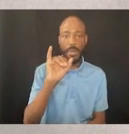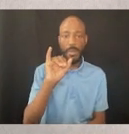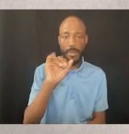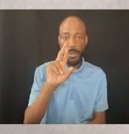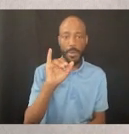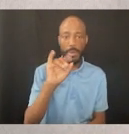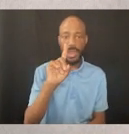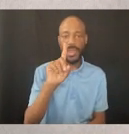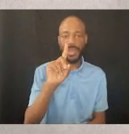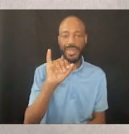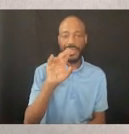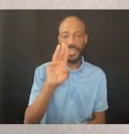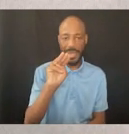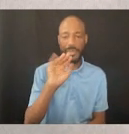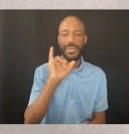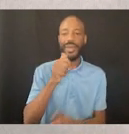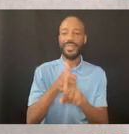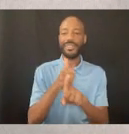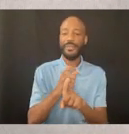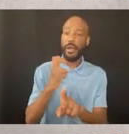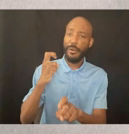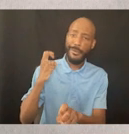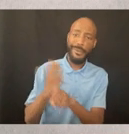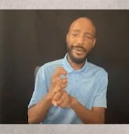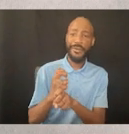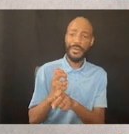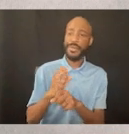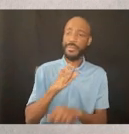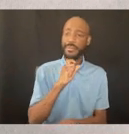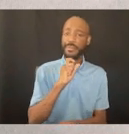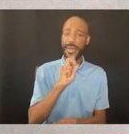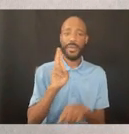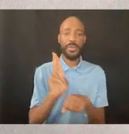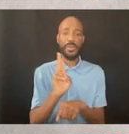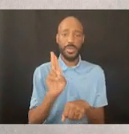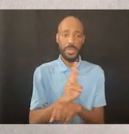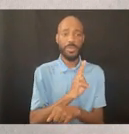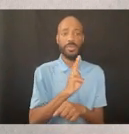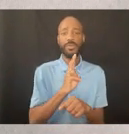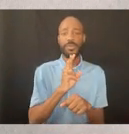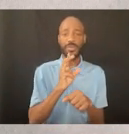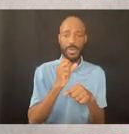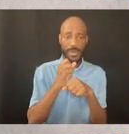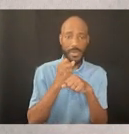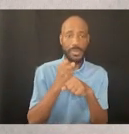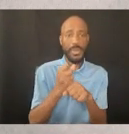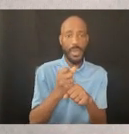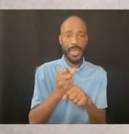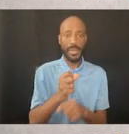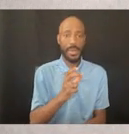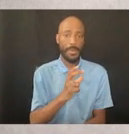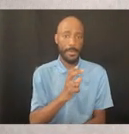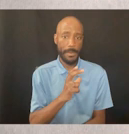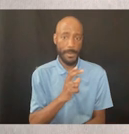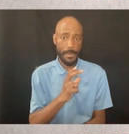metal, a very hard metal that is used in the production of pen nibs. So